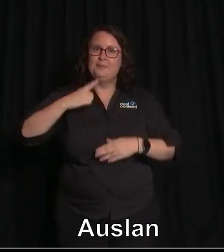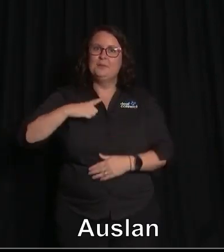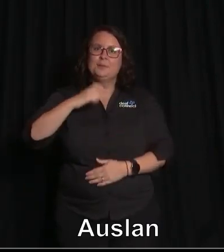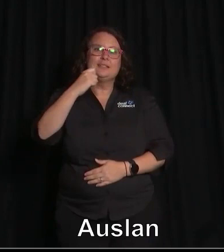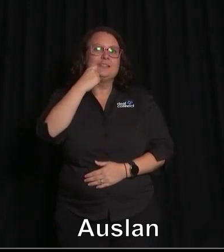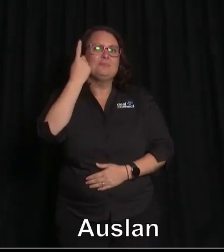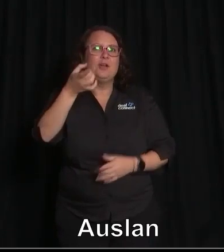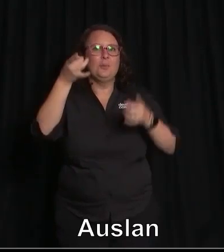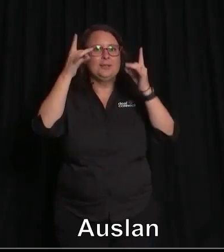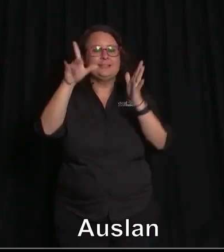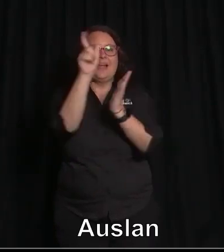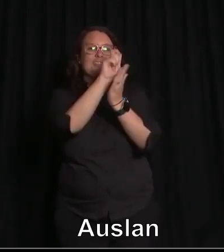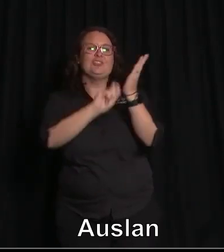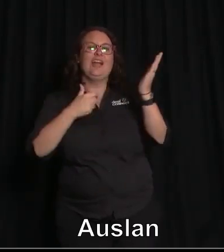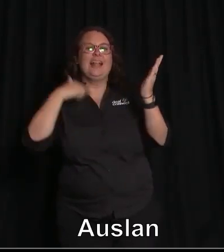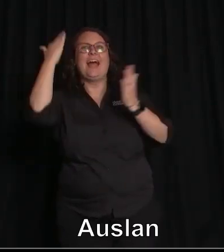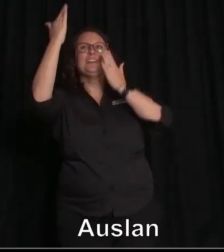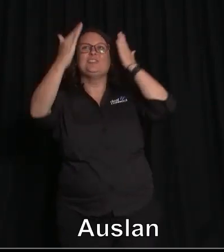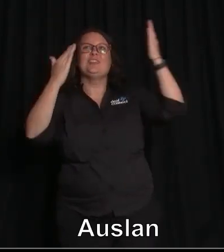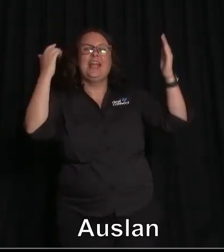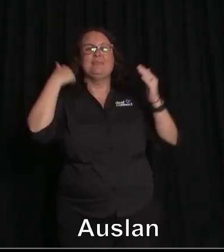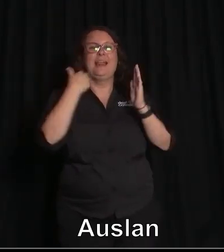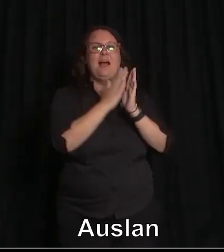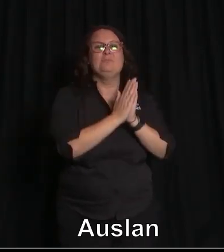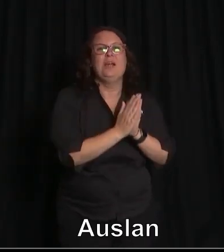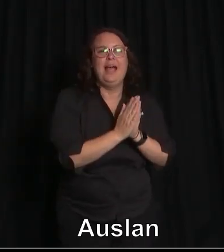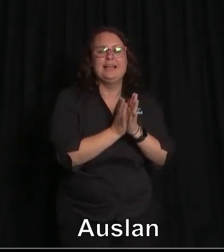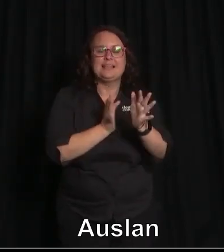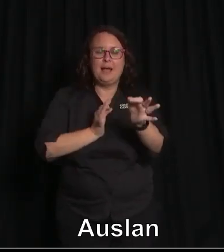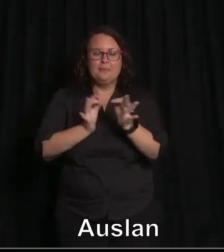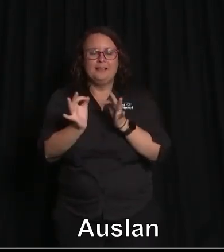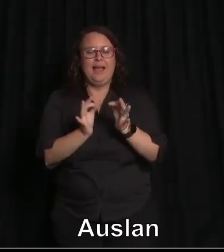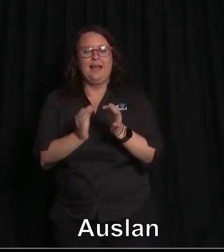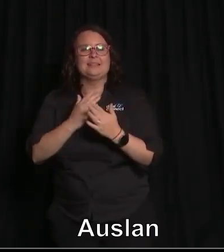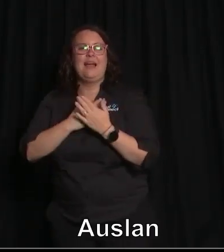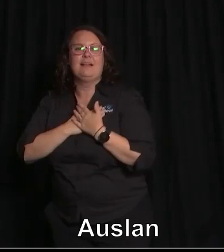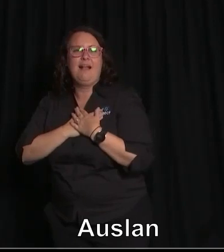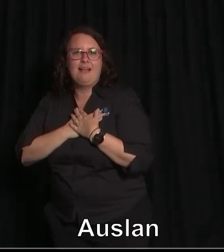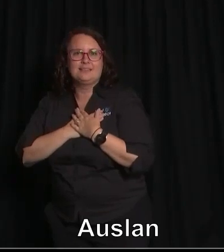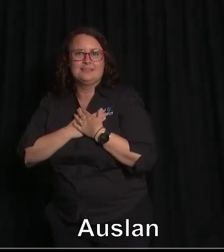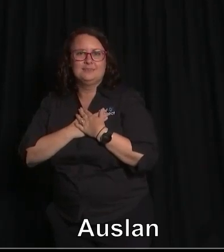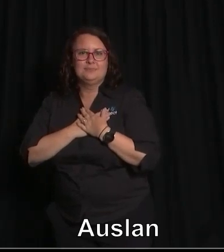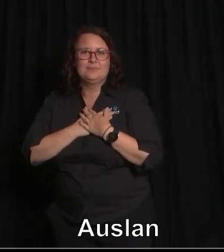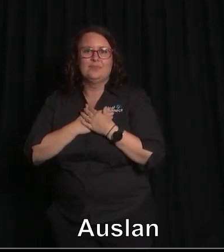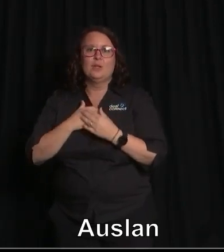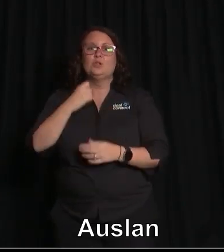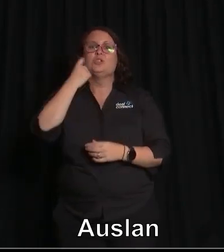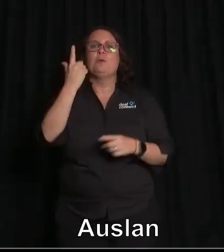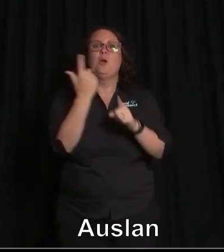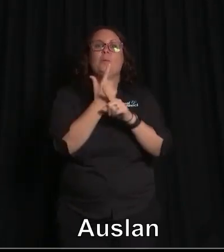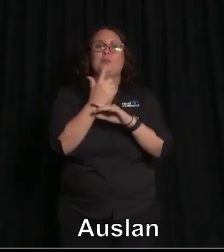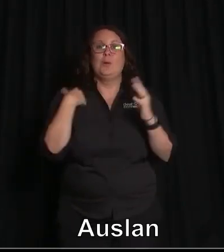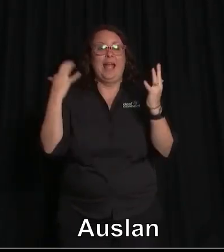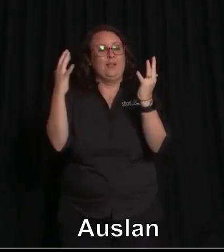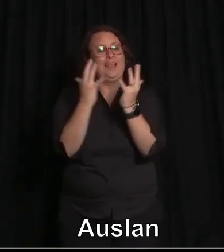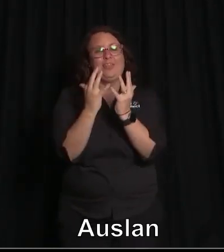we start to write the dream in our prayers, in our plans, and in our hearts. Tomorrow we speak today's gathering and dreams,